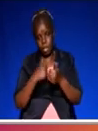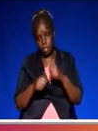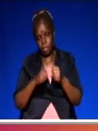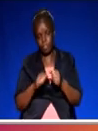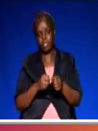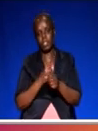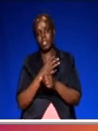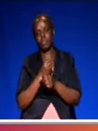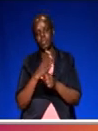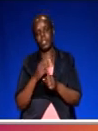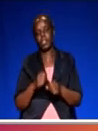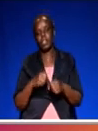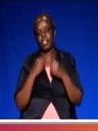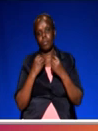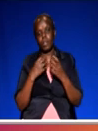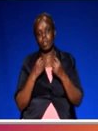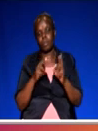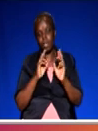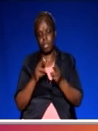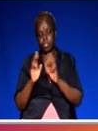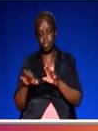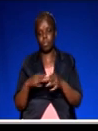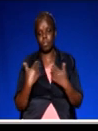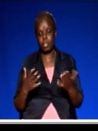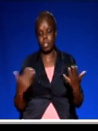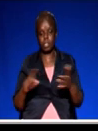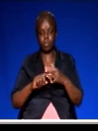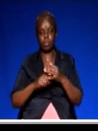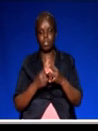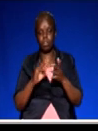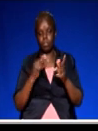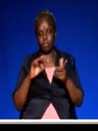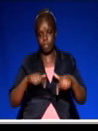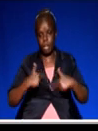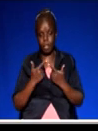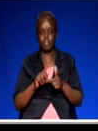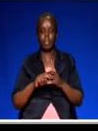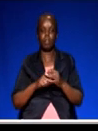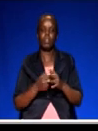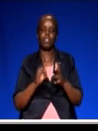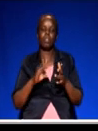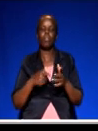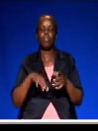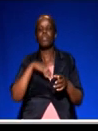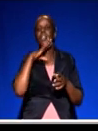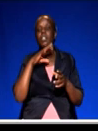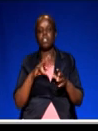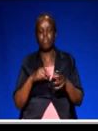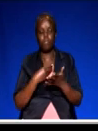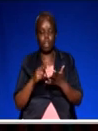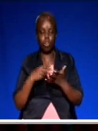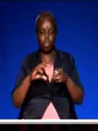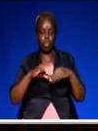explain supernatural phenomena like the origin of life, the origin of death, or the origin of a whole